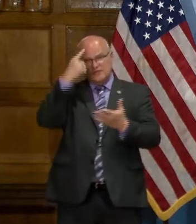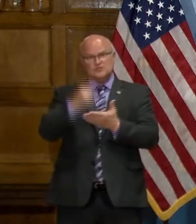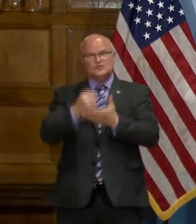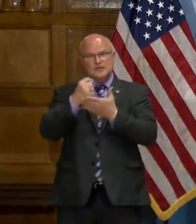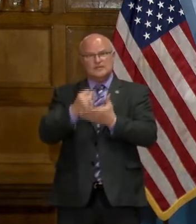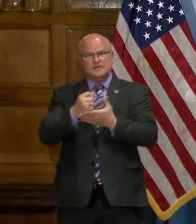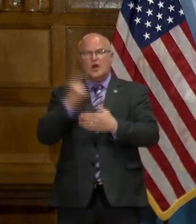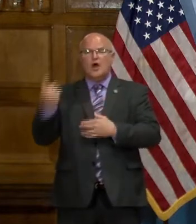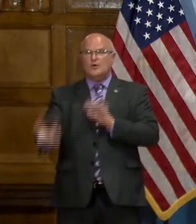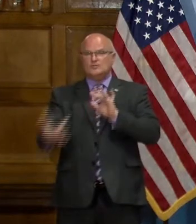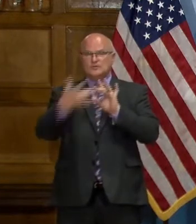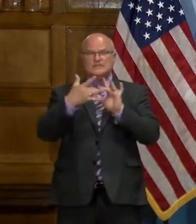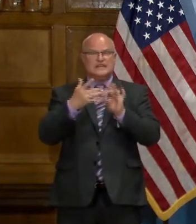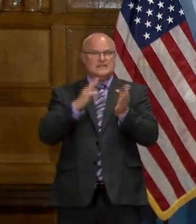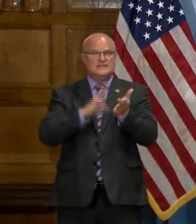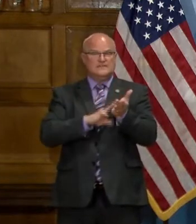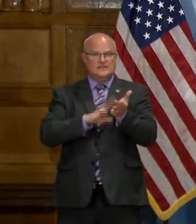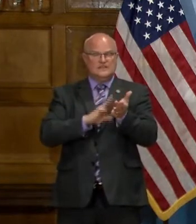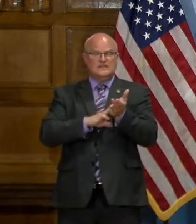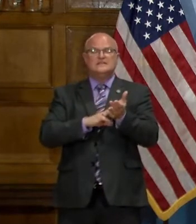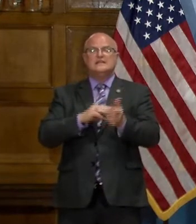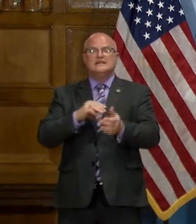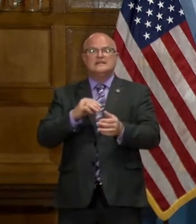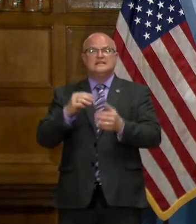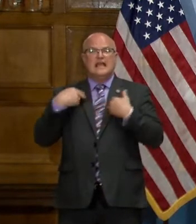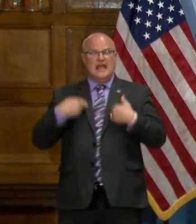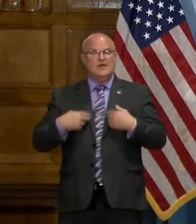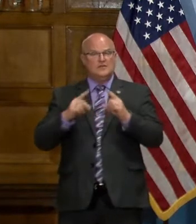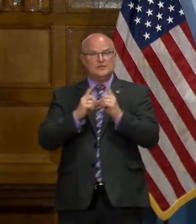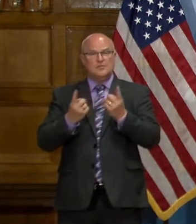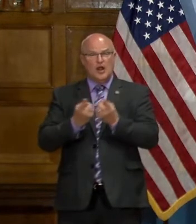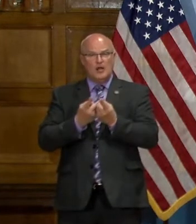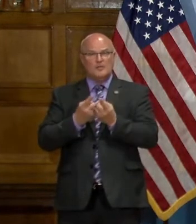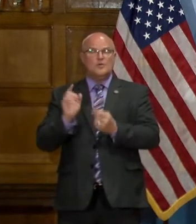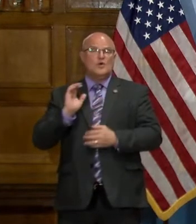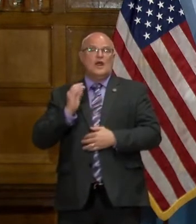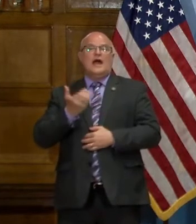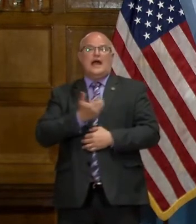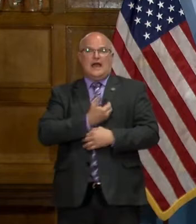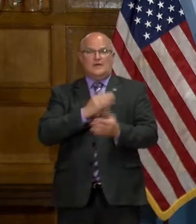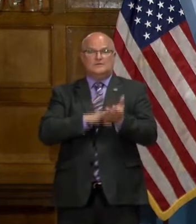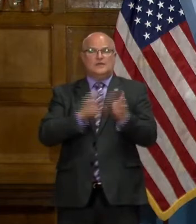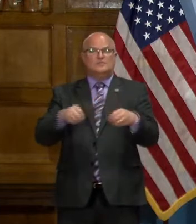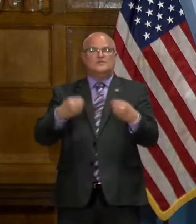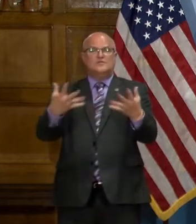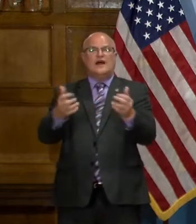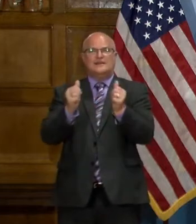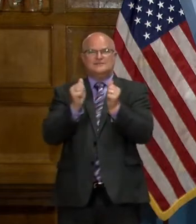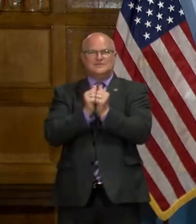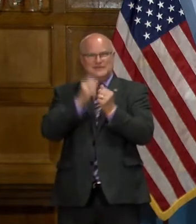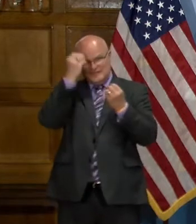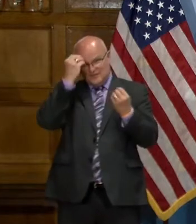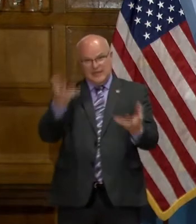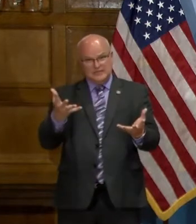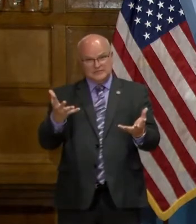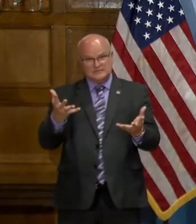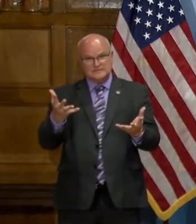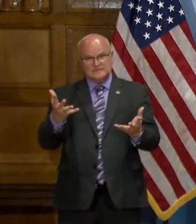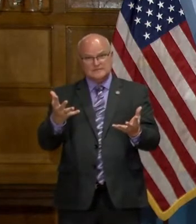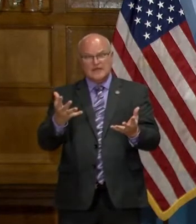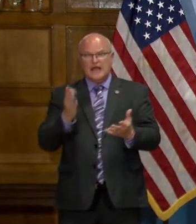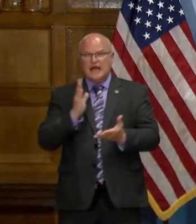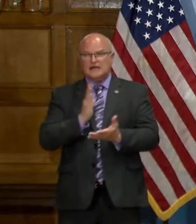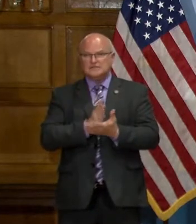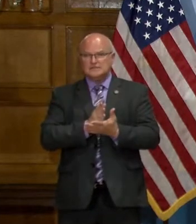You can always reach out, the physicians and care providers can reach out to the health department, where our physicians can provide you with information. And I'll